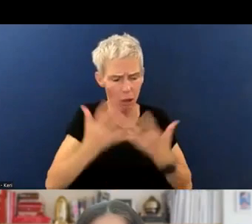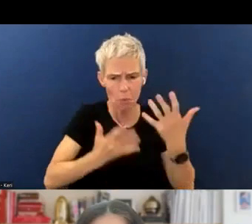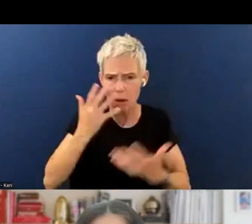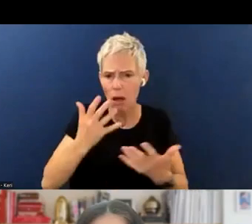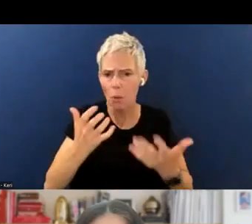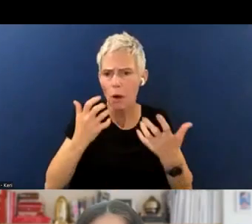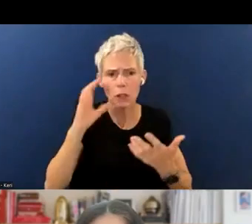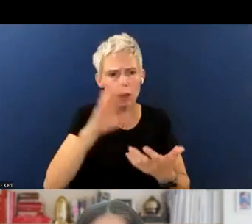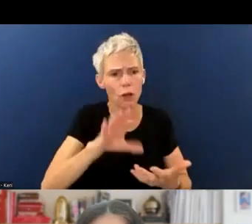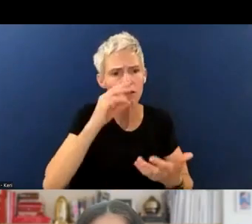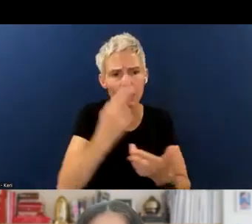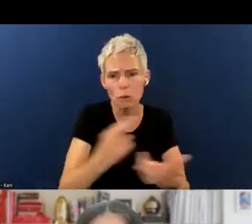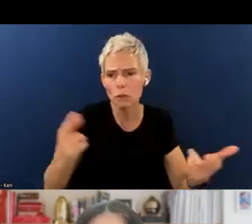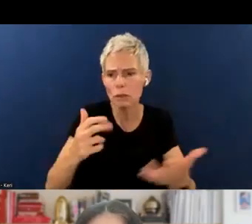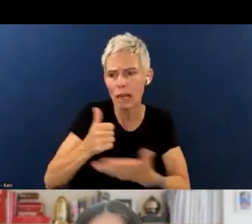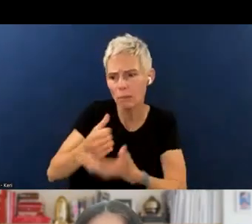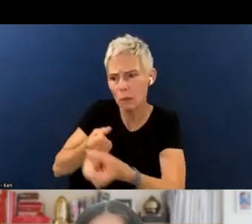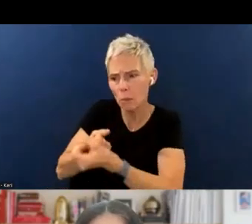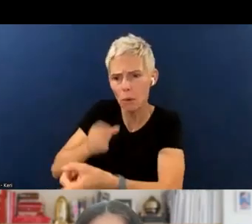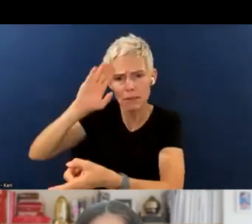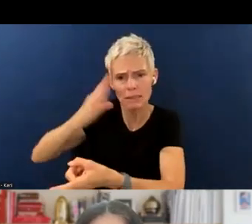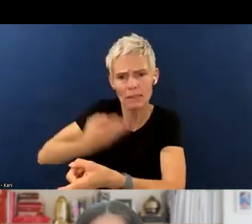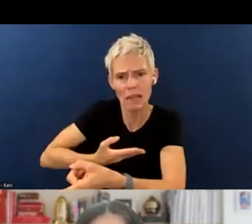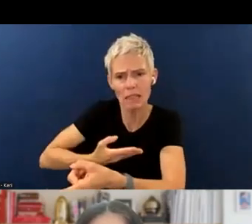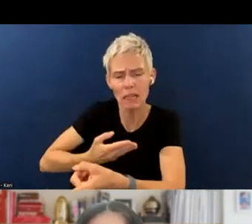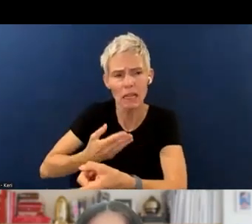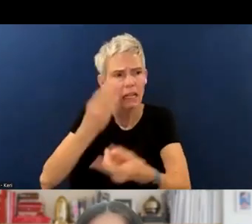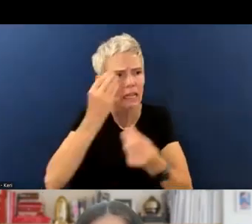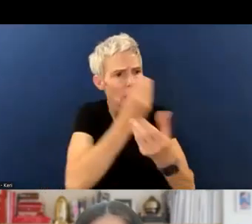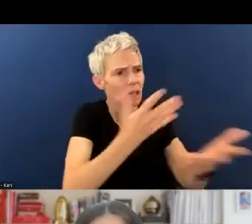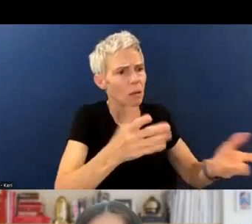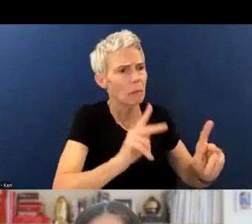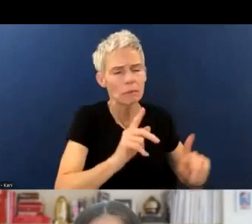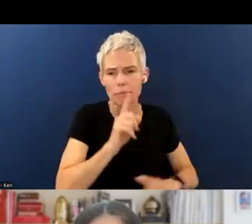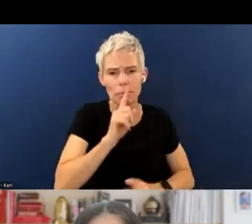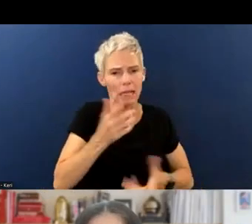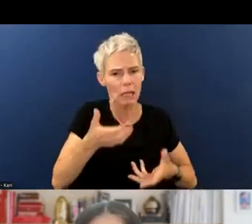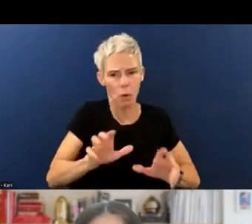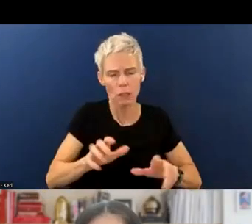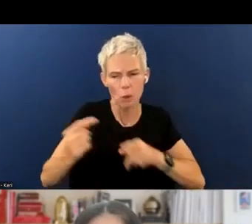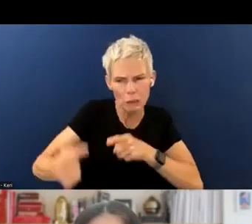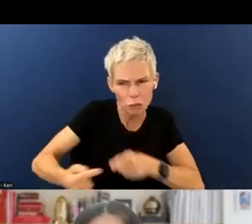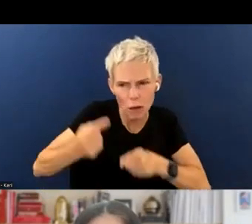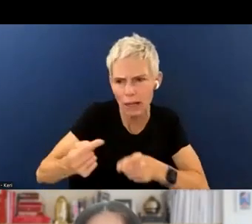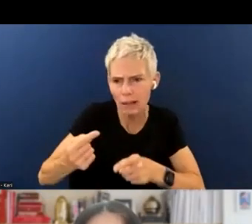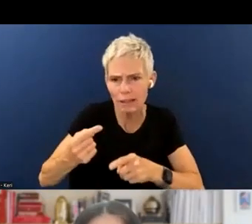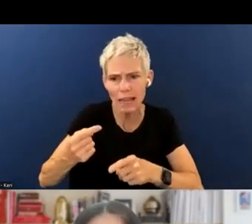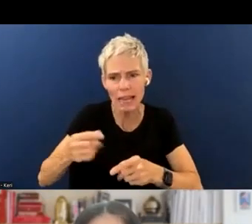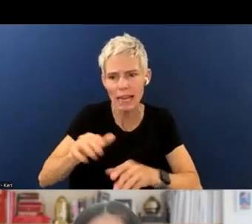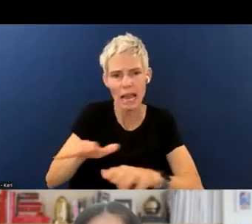that I can help support my son without letting anyone know. And when I struggled to find that, I left and I started Backpack Healthcare.